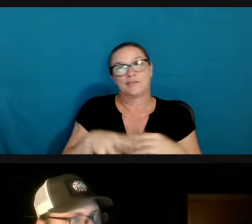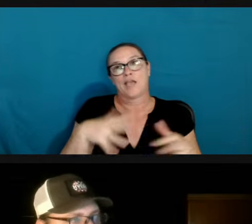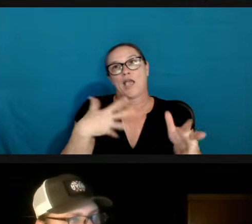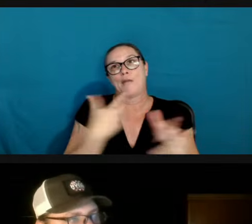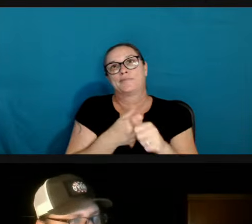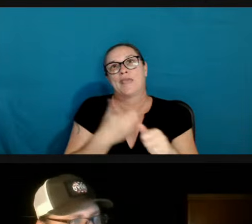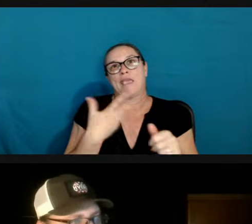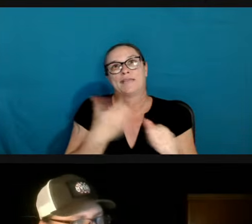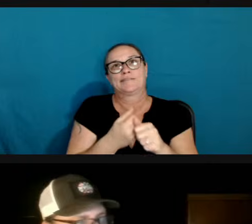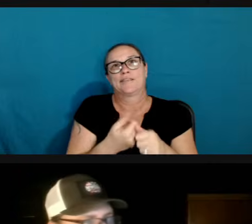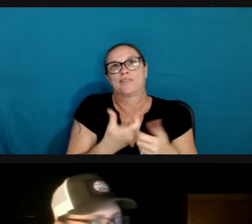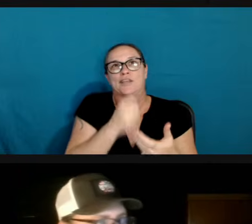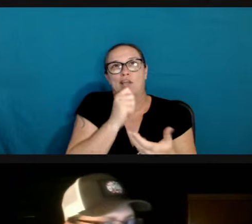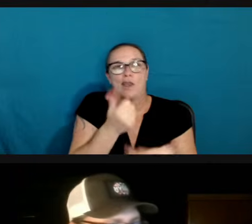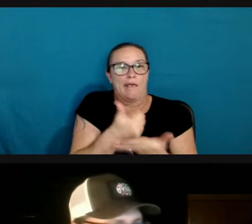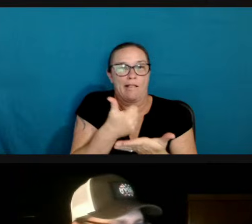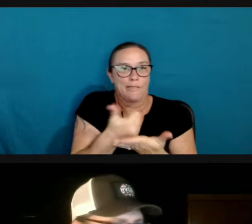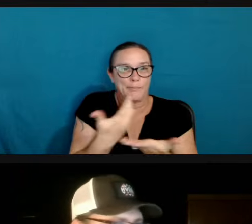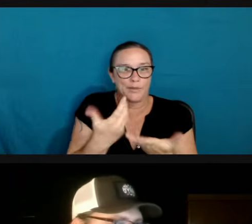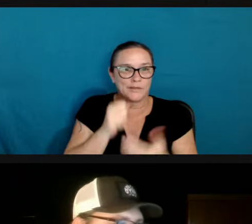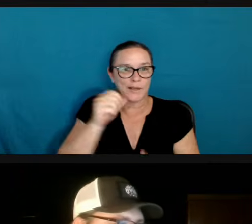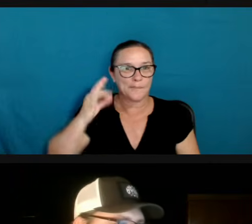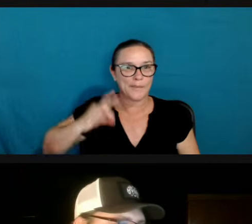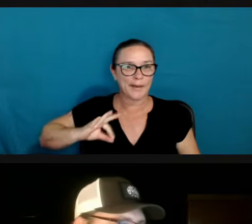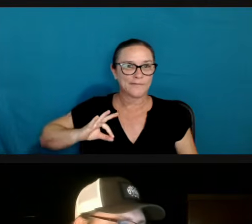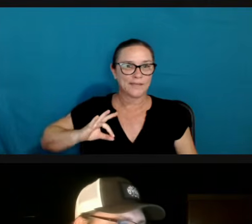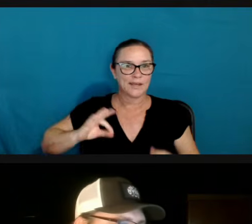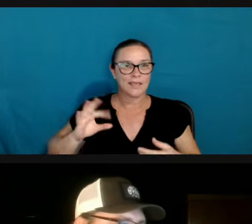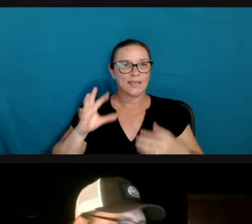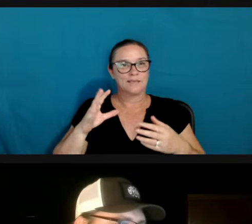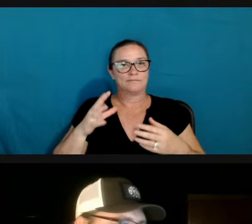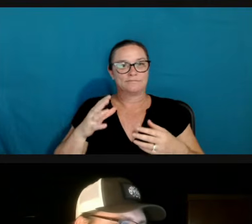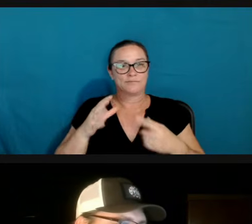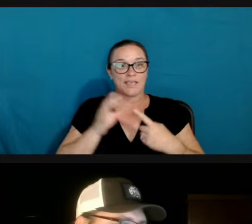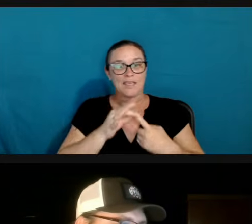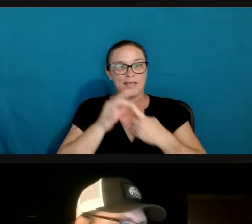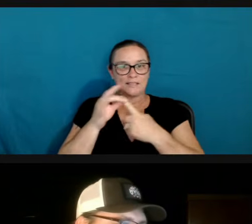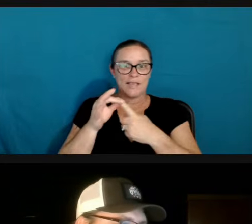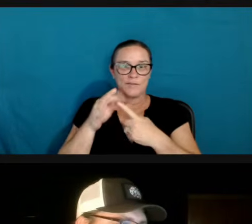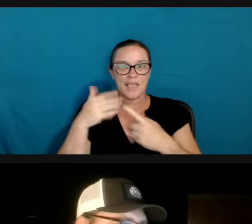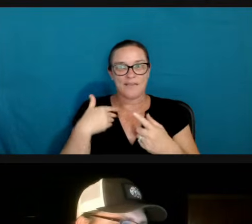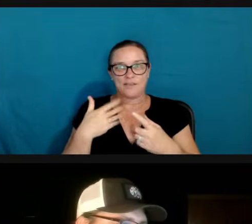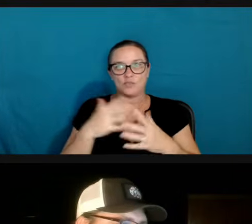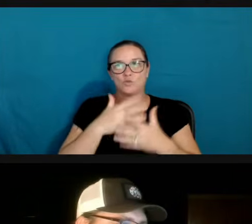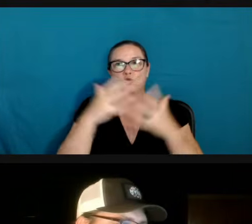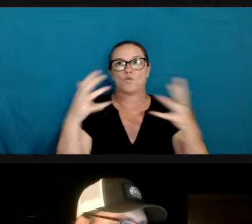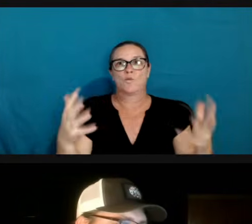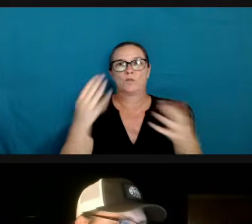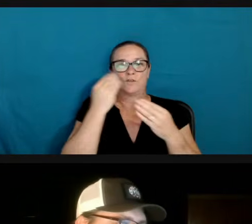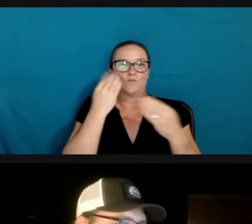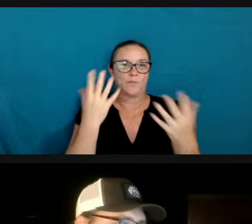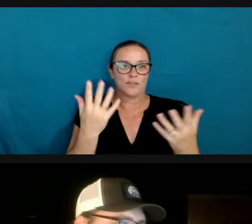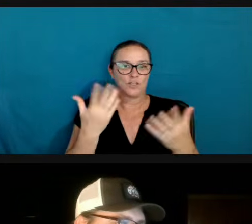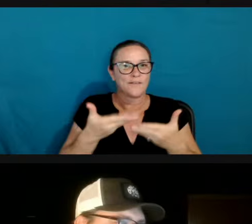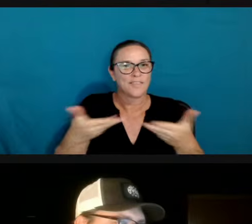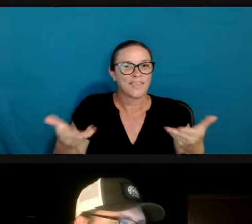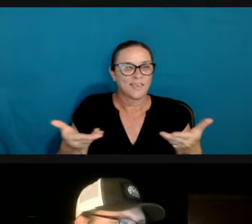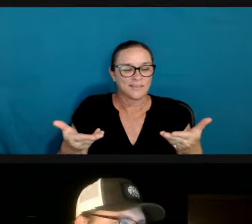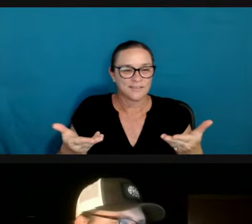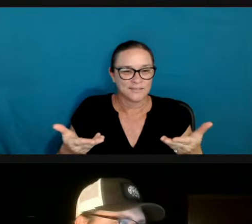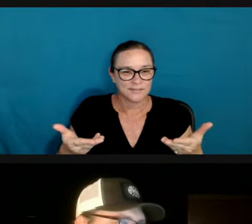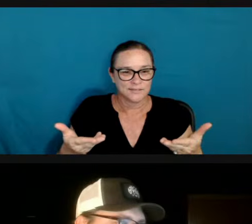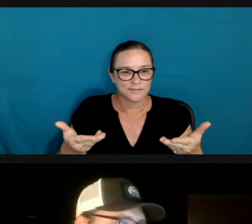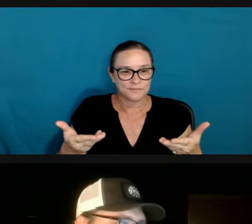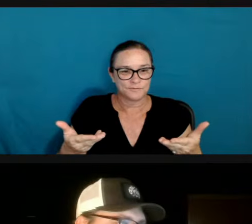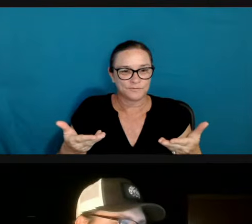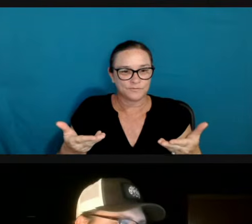going to do anyone any good, except by watering down the data source of the things that you normally